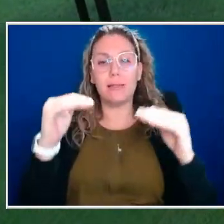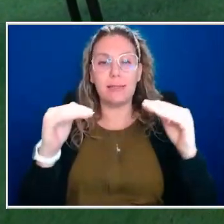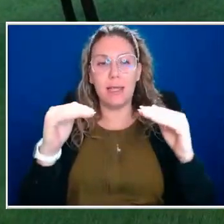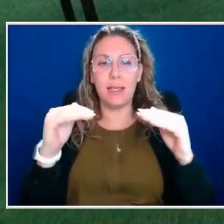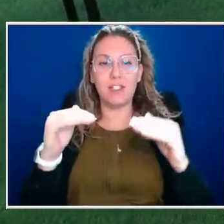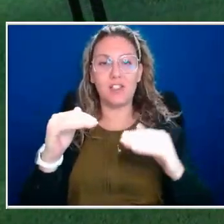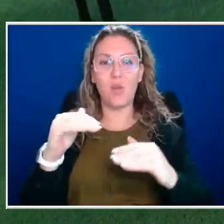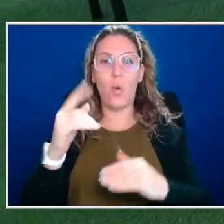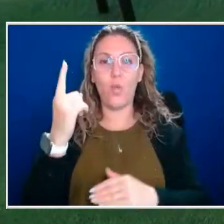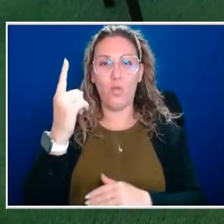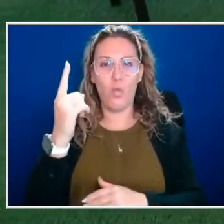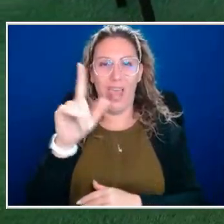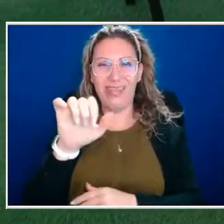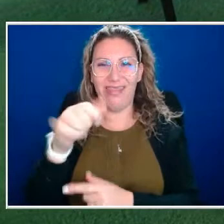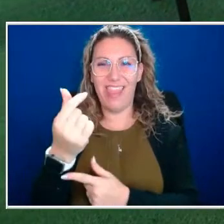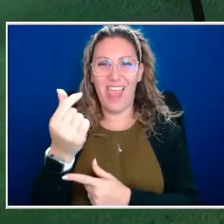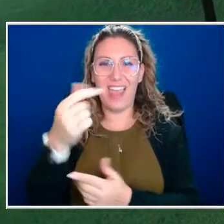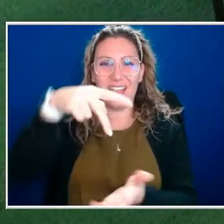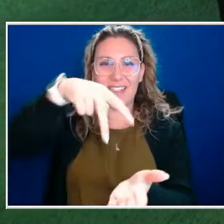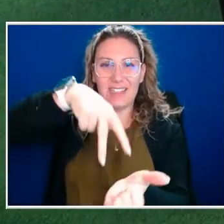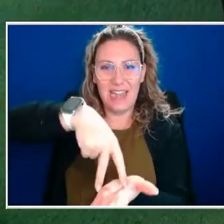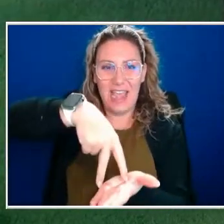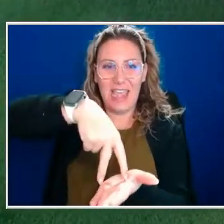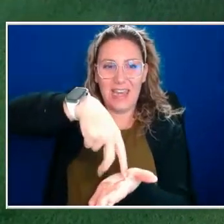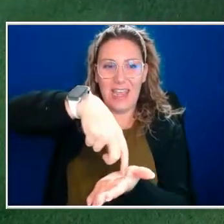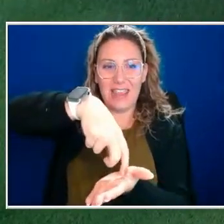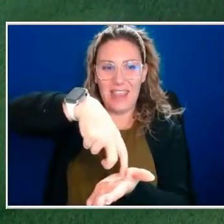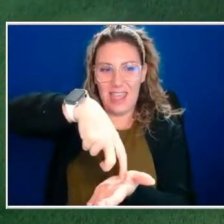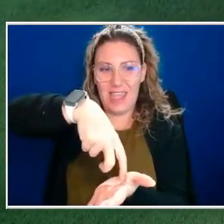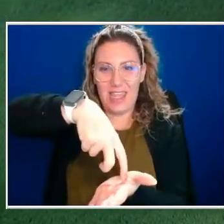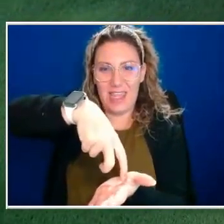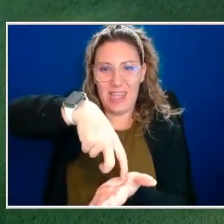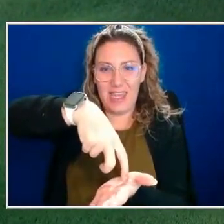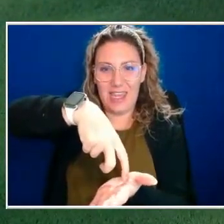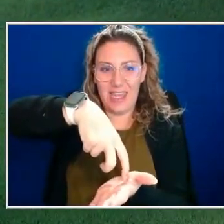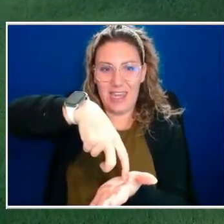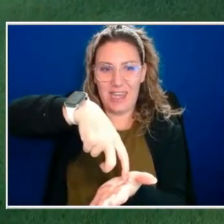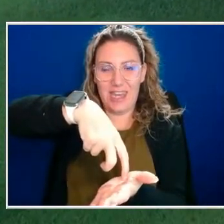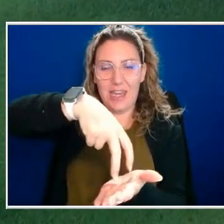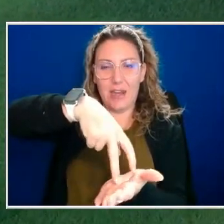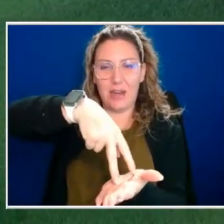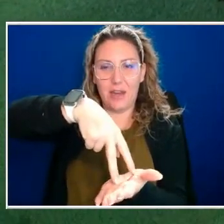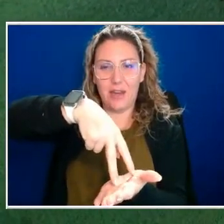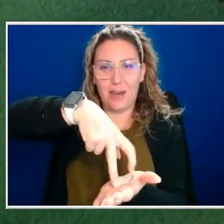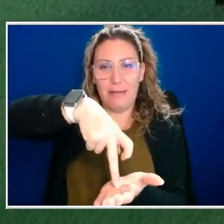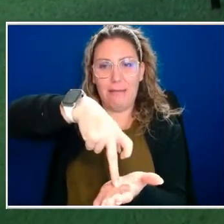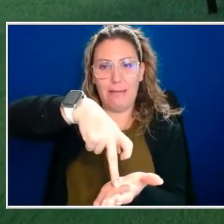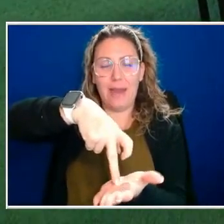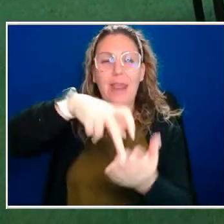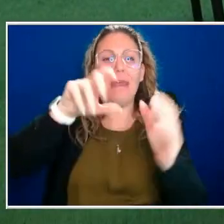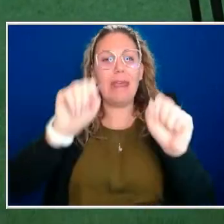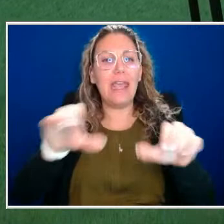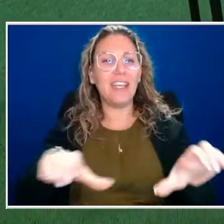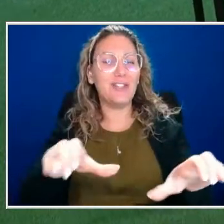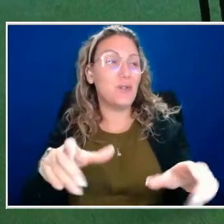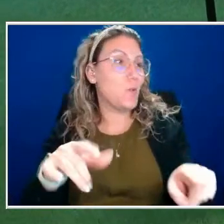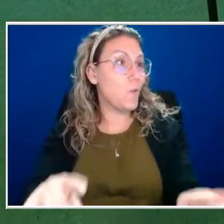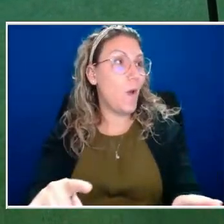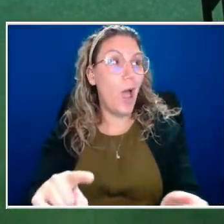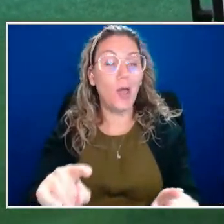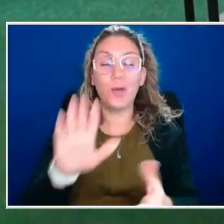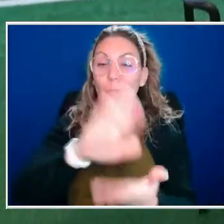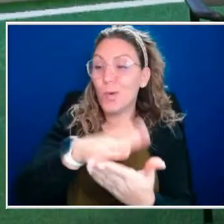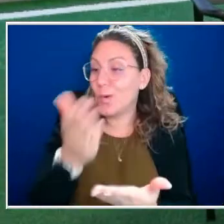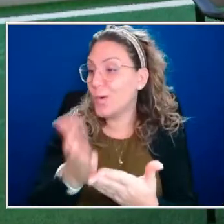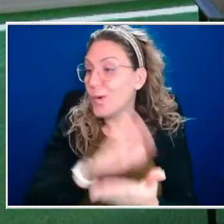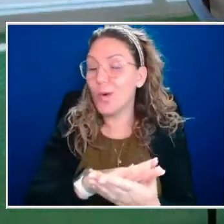one leg. And one thing that's great about doing this is you can do it at the counter while you're brushing your teeth, while you're doing any cooking, because then you can kind of stabilize yourself